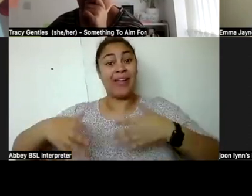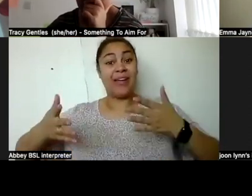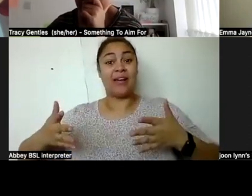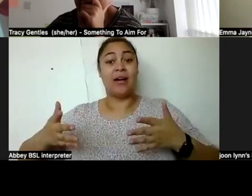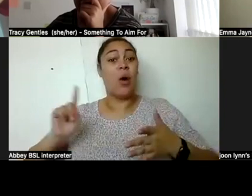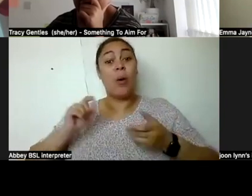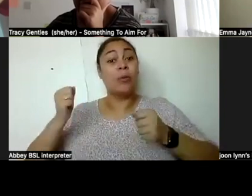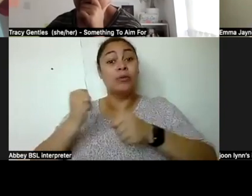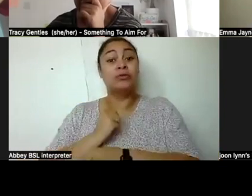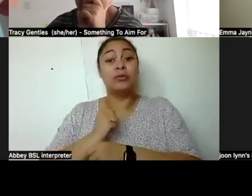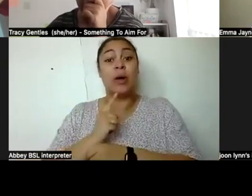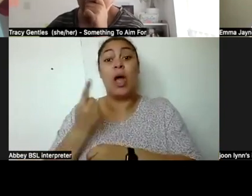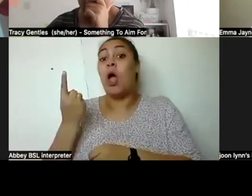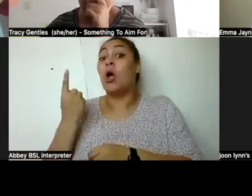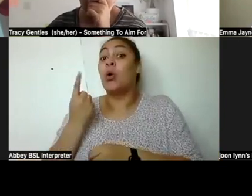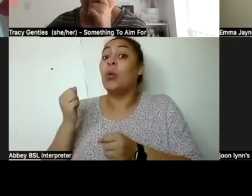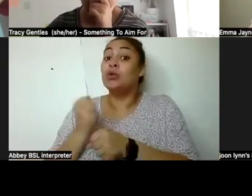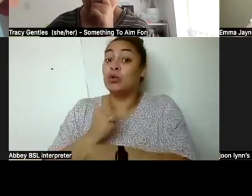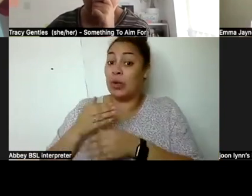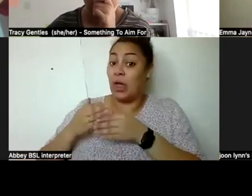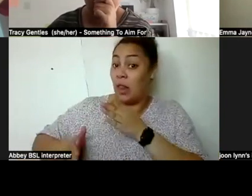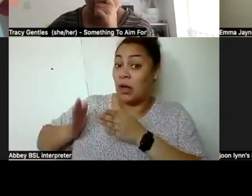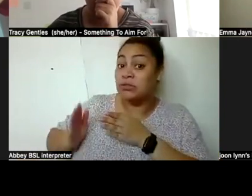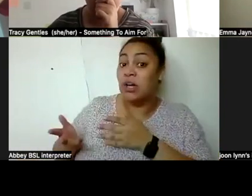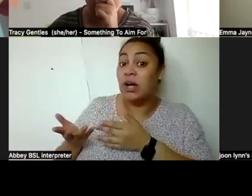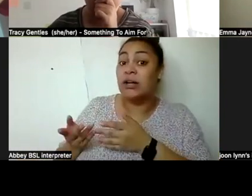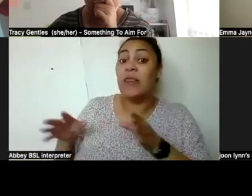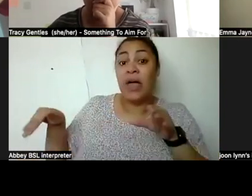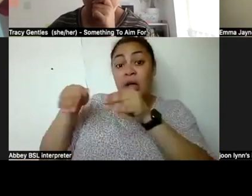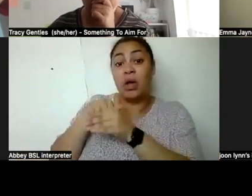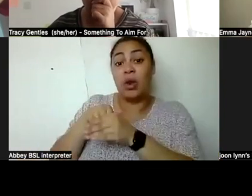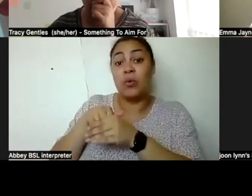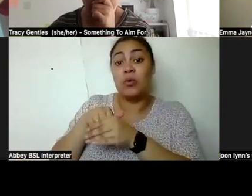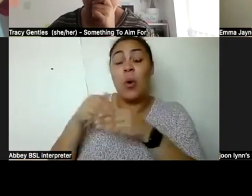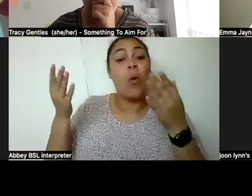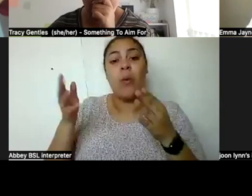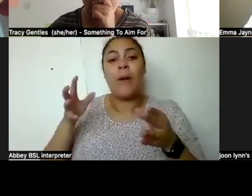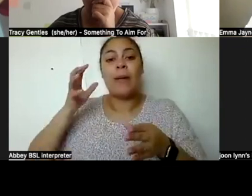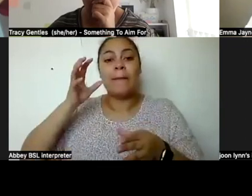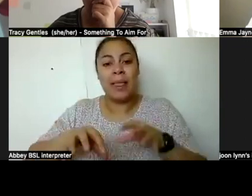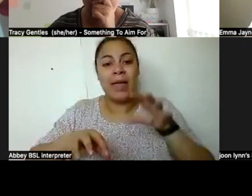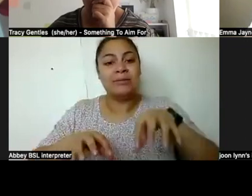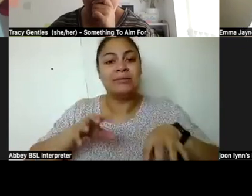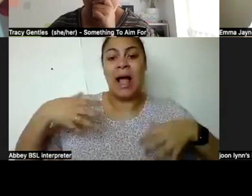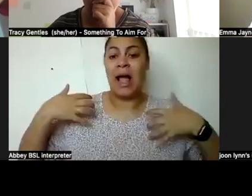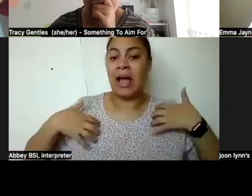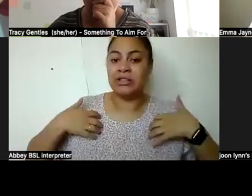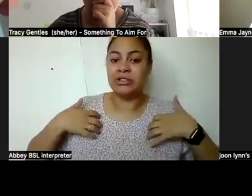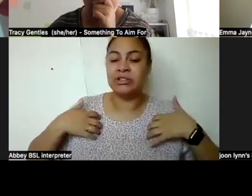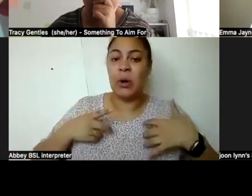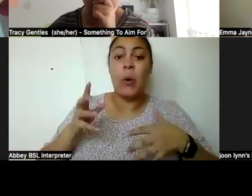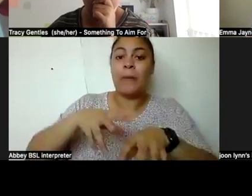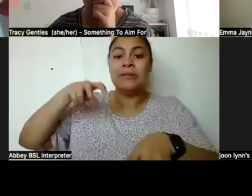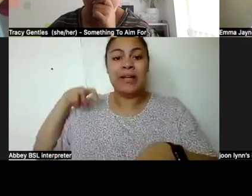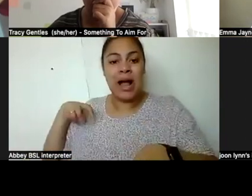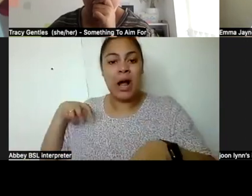do and who we do it alongside? And I think that includes where we place our energy, where we take ourselves out of,